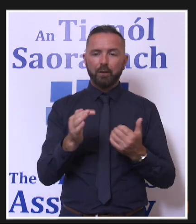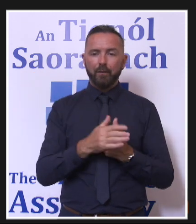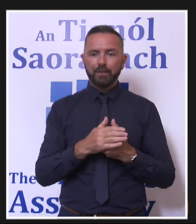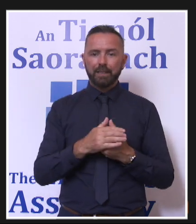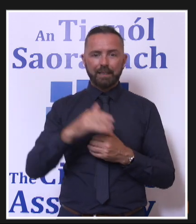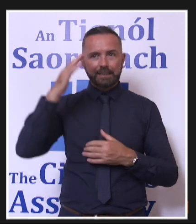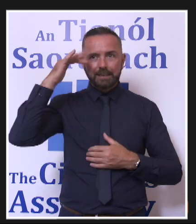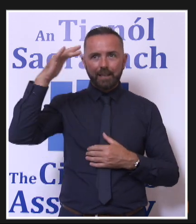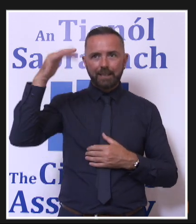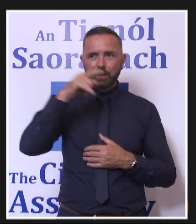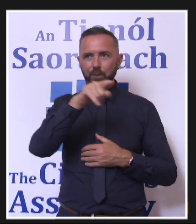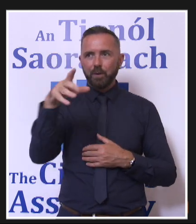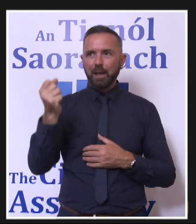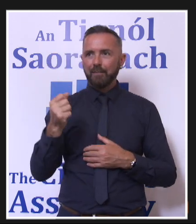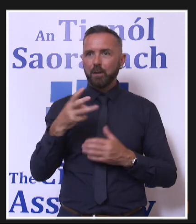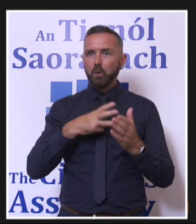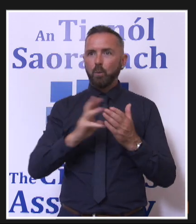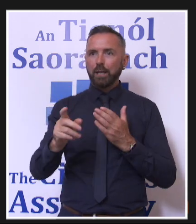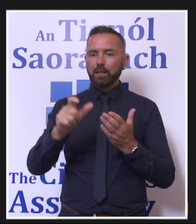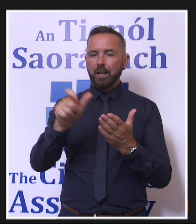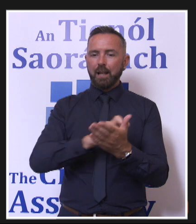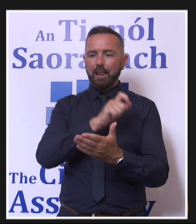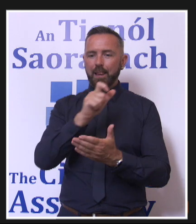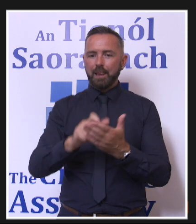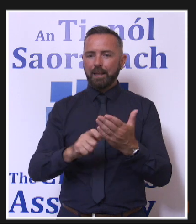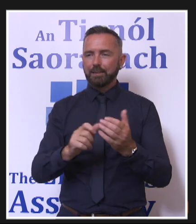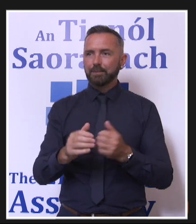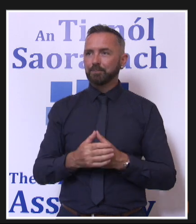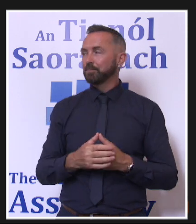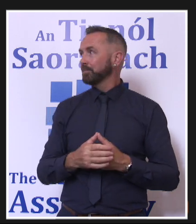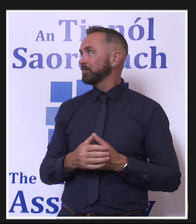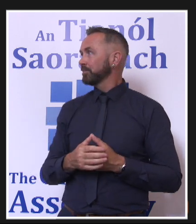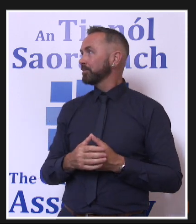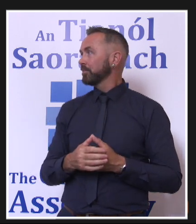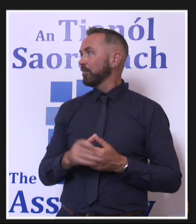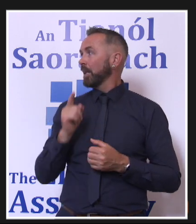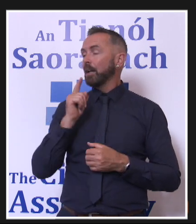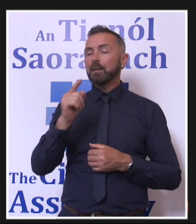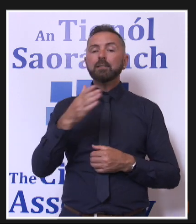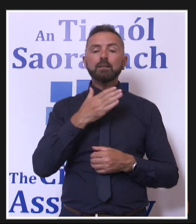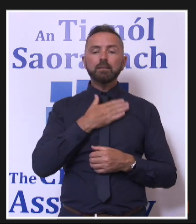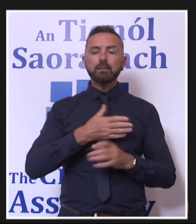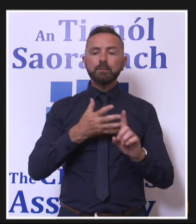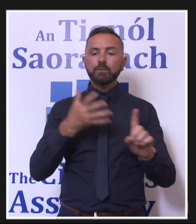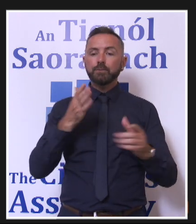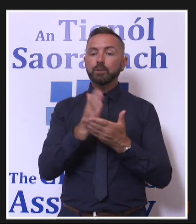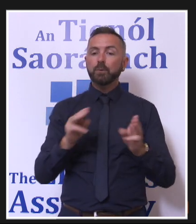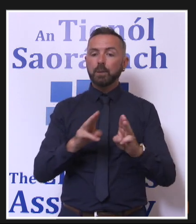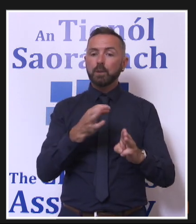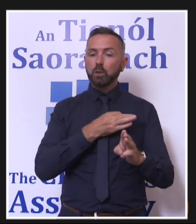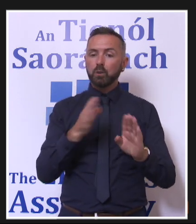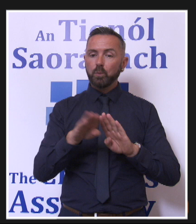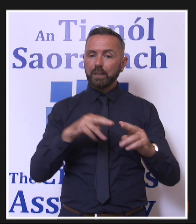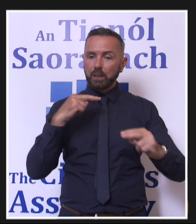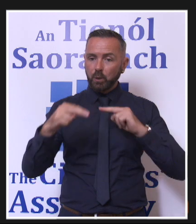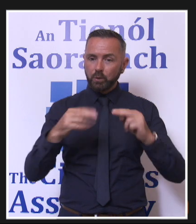psyche that you have when you're in elected government. So that's just the reality of it. Some people are good at negotiating, some